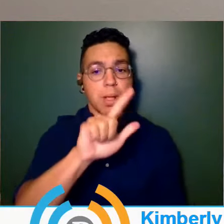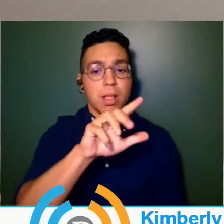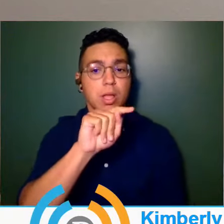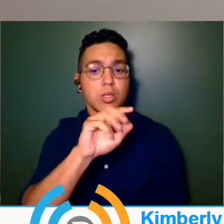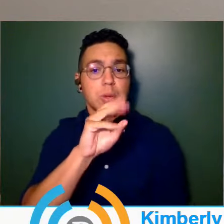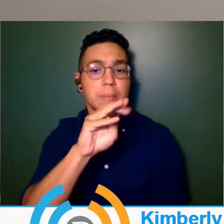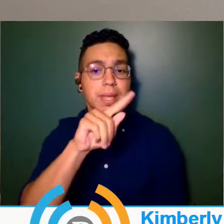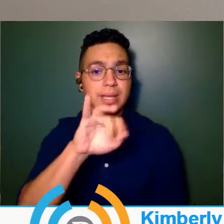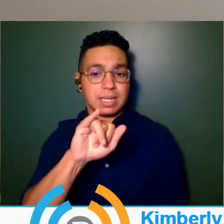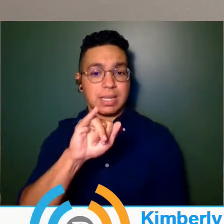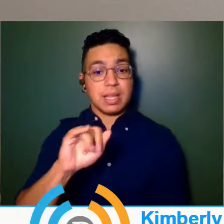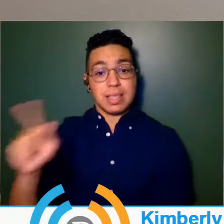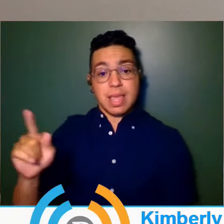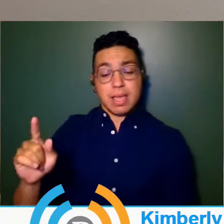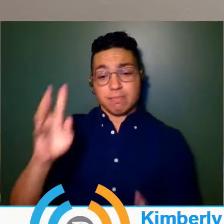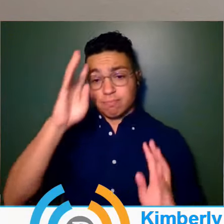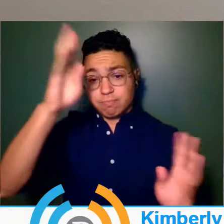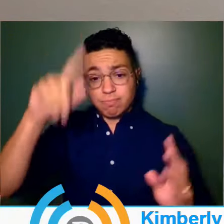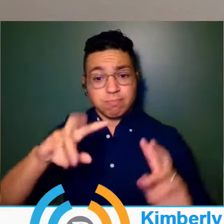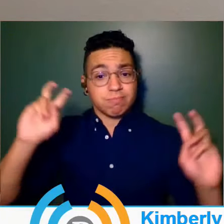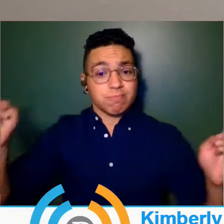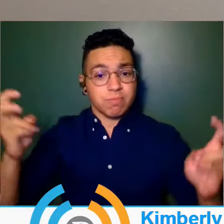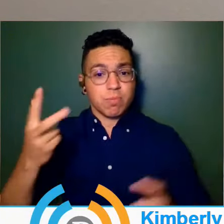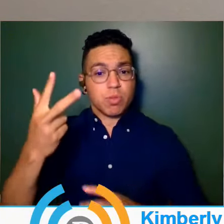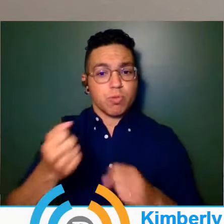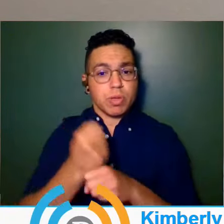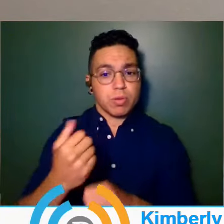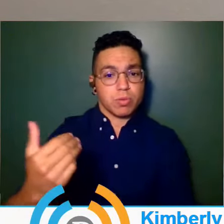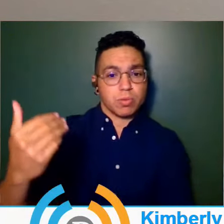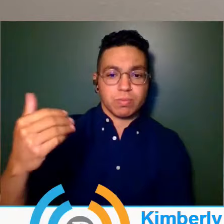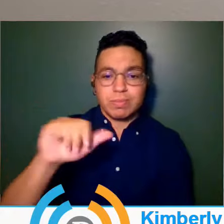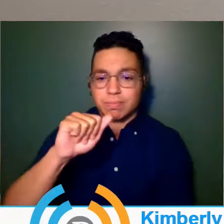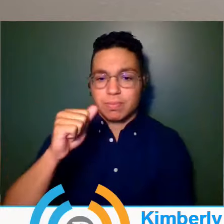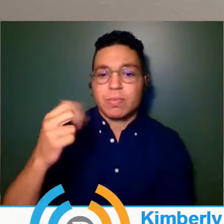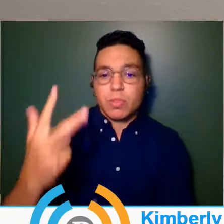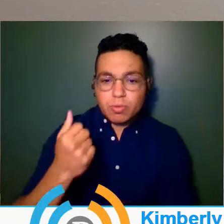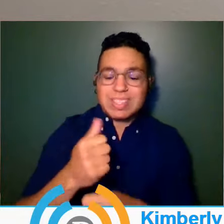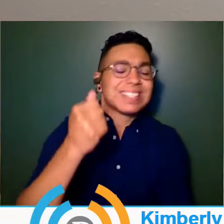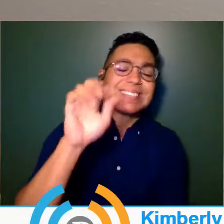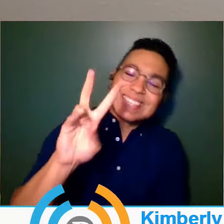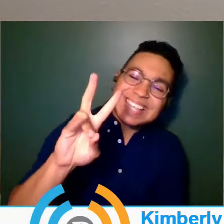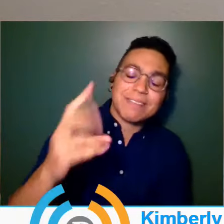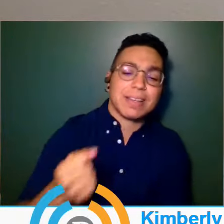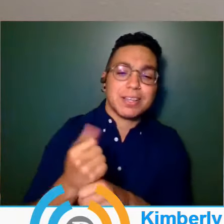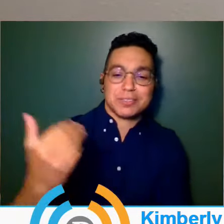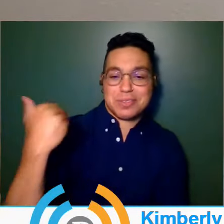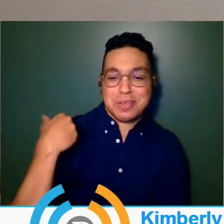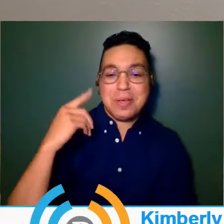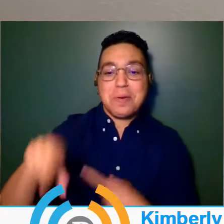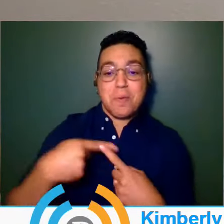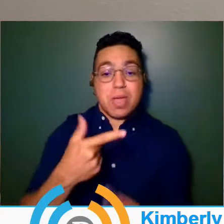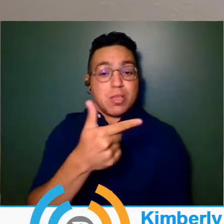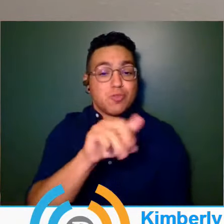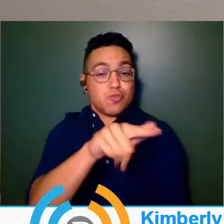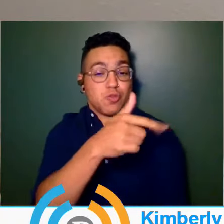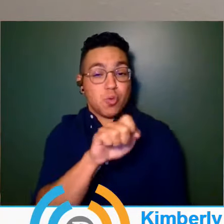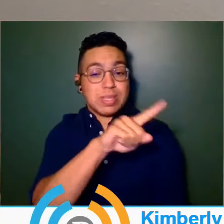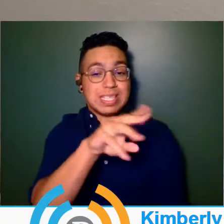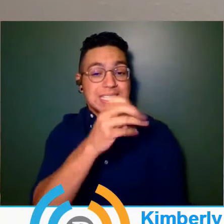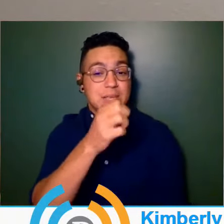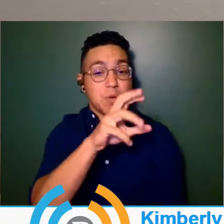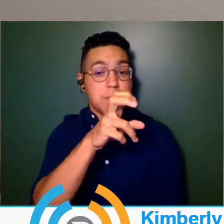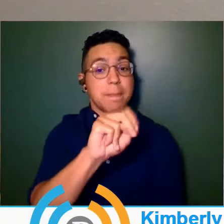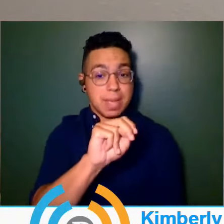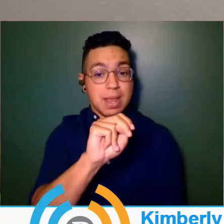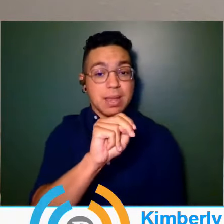was acquitted in the death of 17-year-old Trayvon Martin. It was necessary then, and it remains necessary today, to articulate